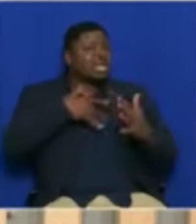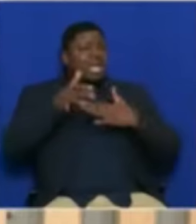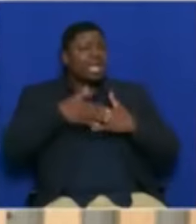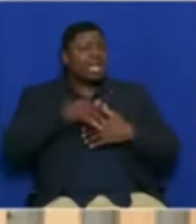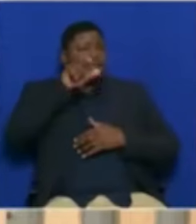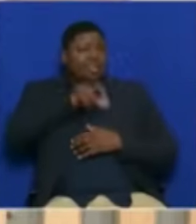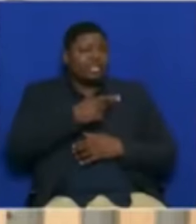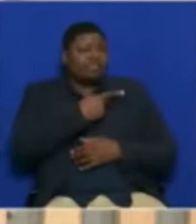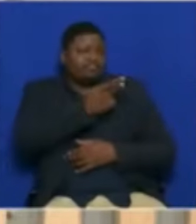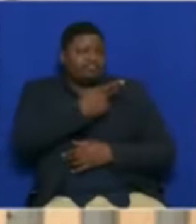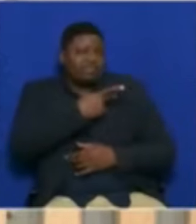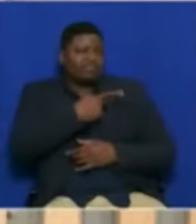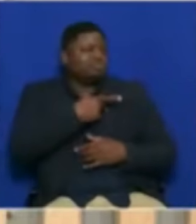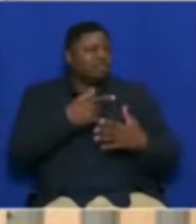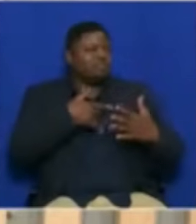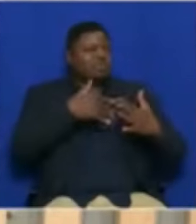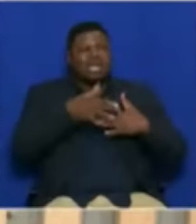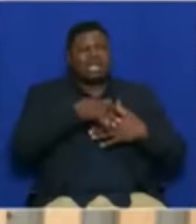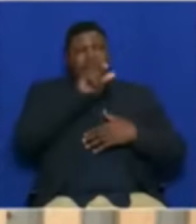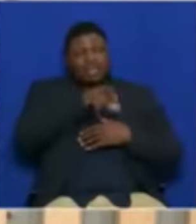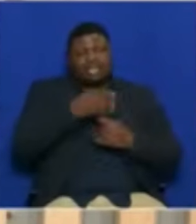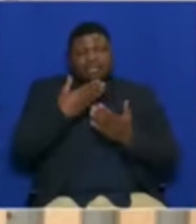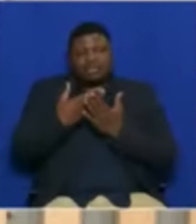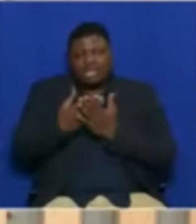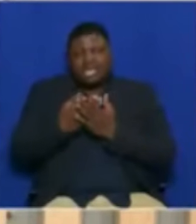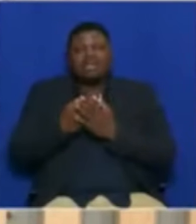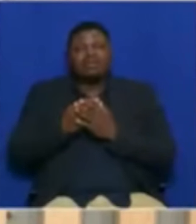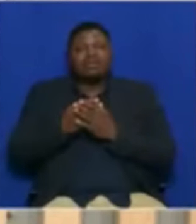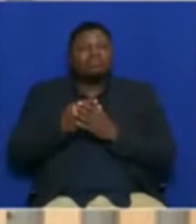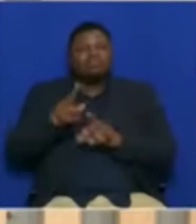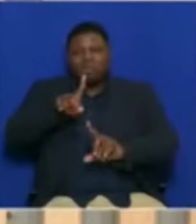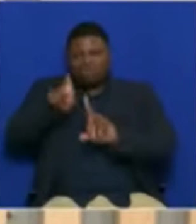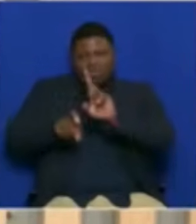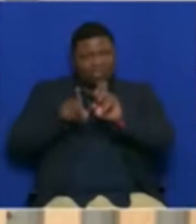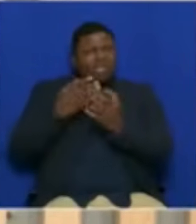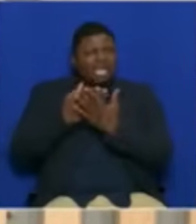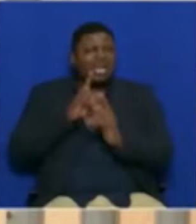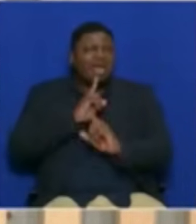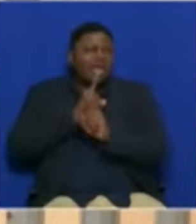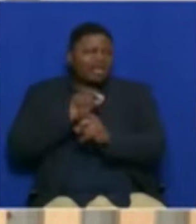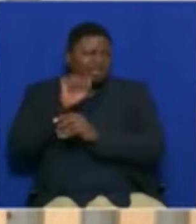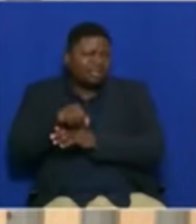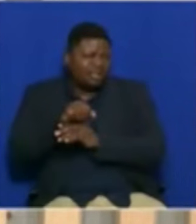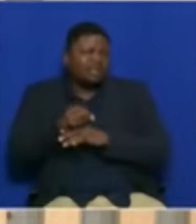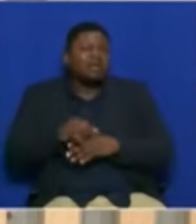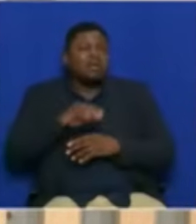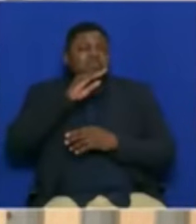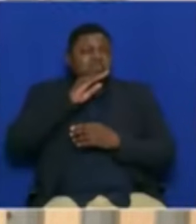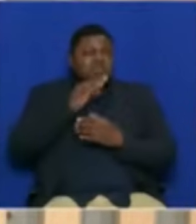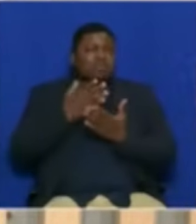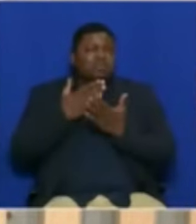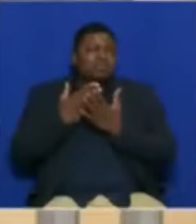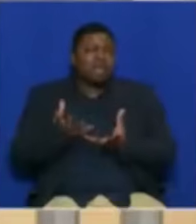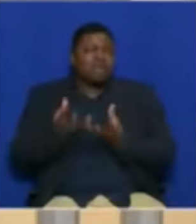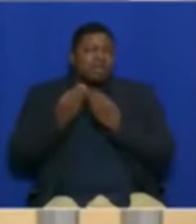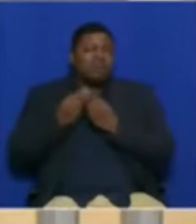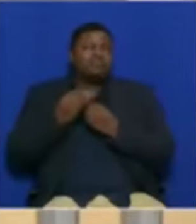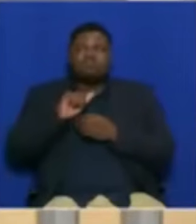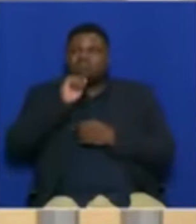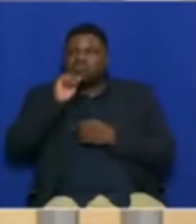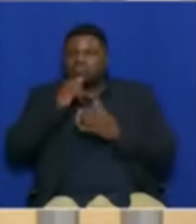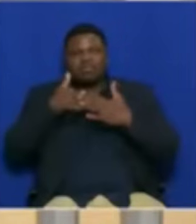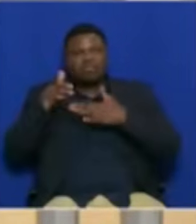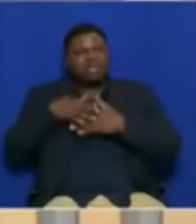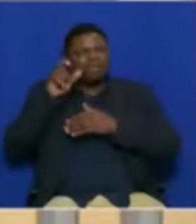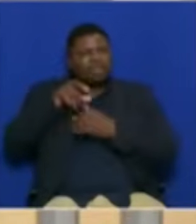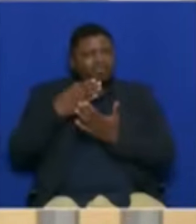express a view on that this candidate ought to have gotten a 5 here, not 3. No, it's not a question of anybody that can come from anywhere and